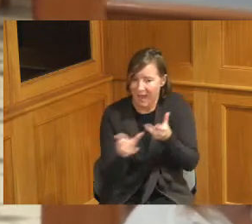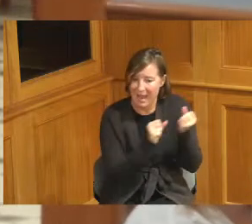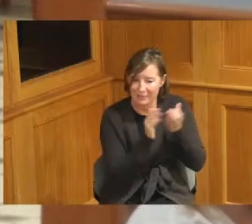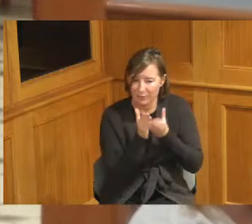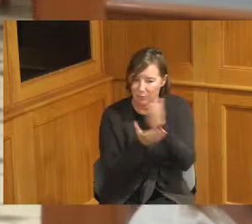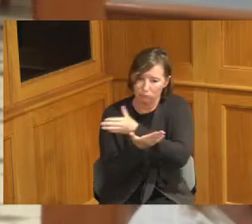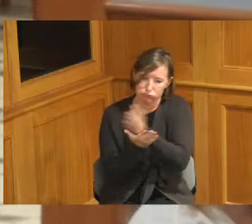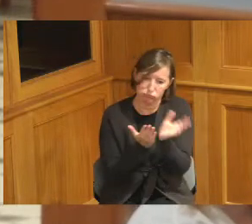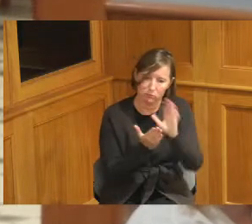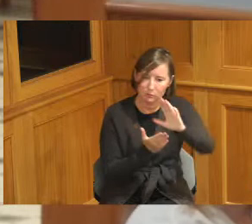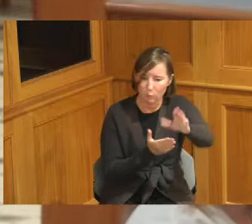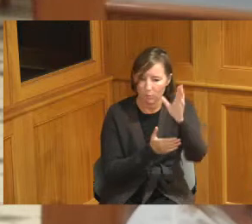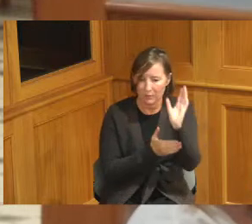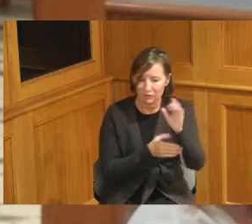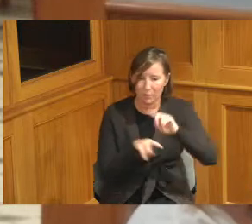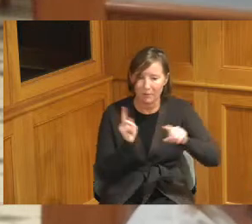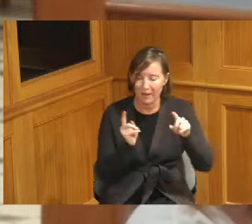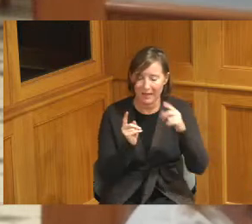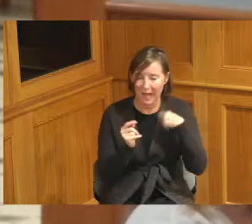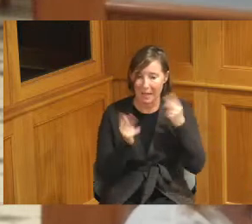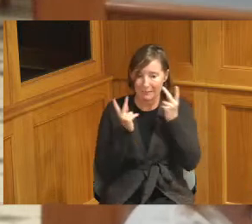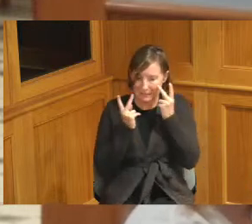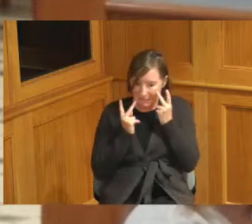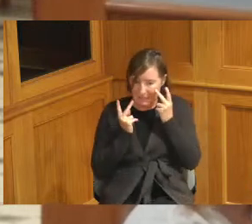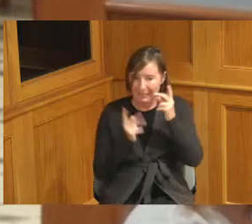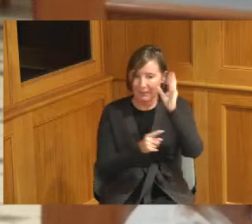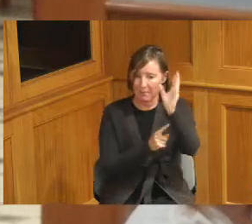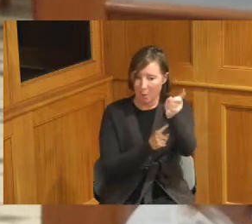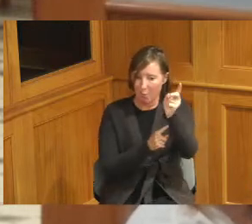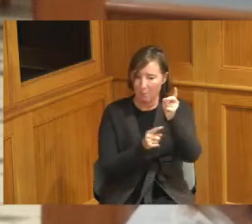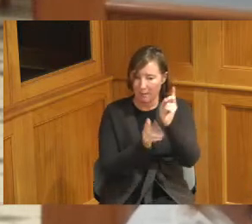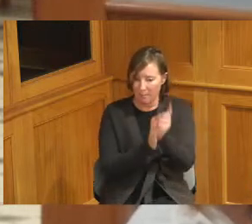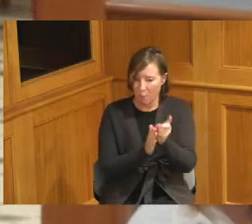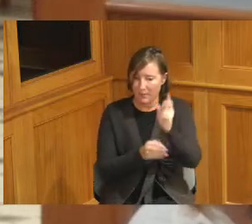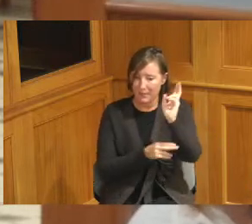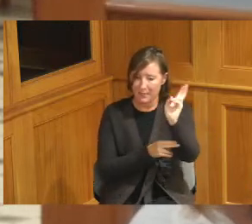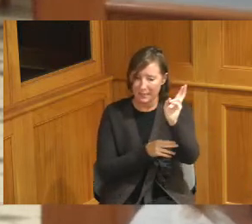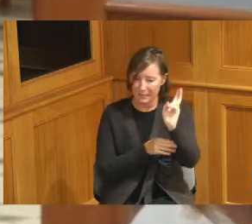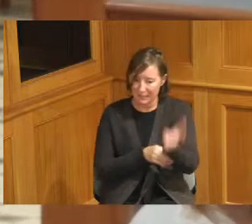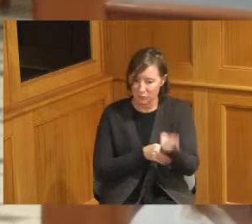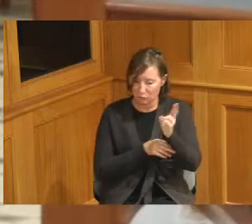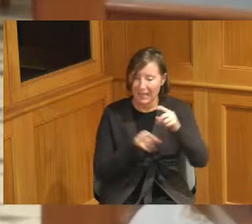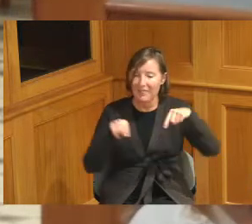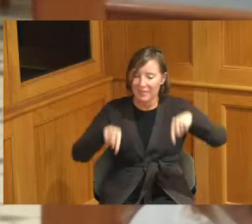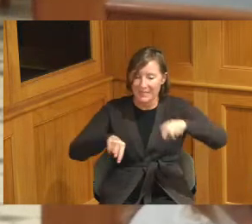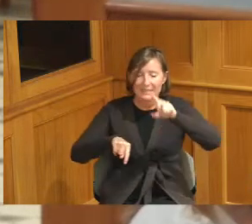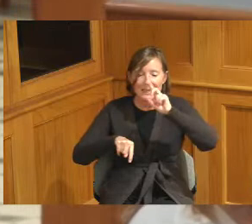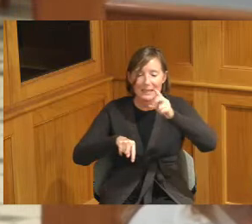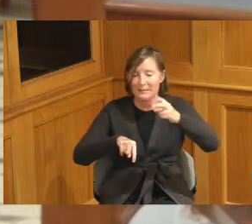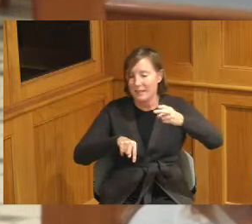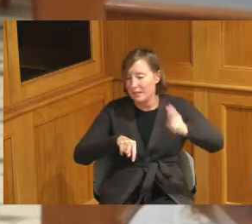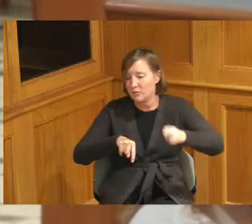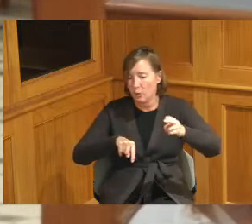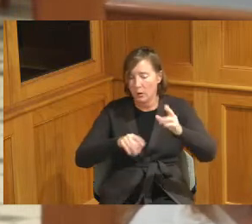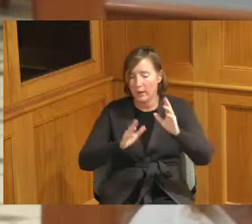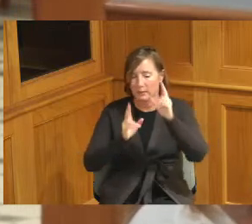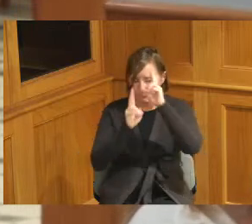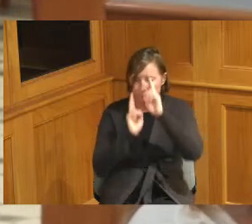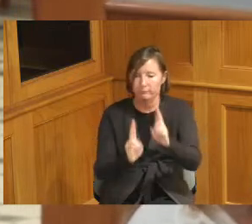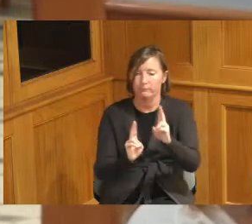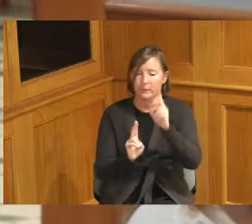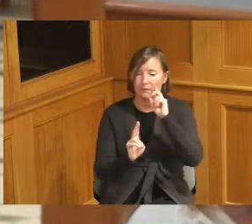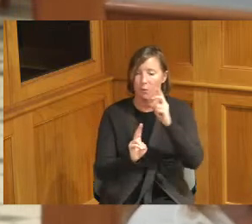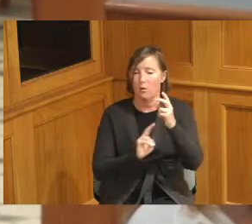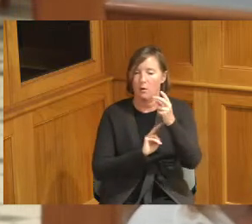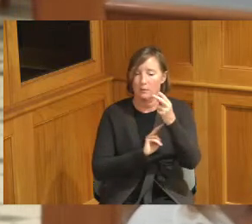see this moment in history, it is historic for Hamilton County. So I wanted to say, maybe making sure